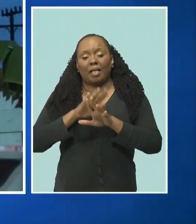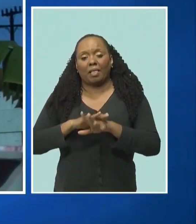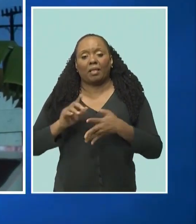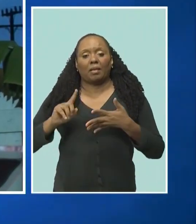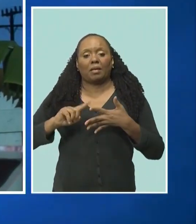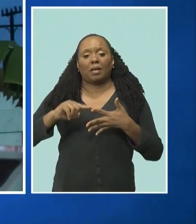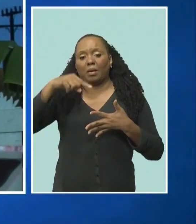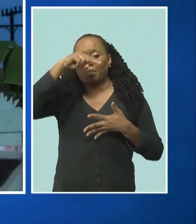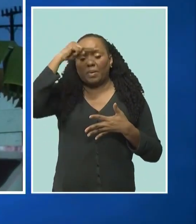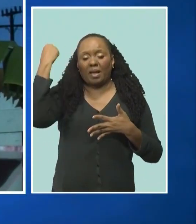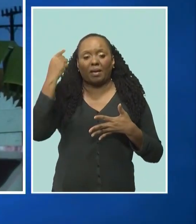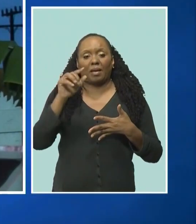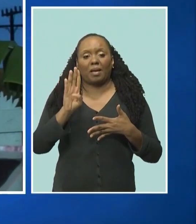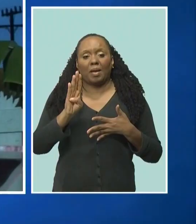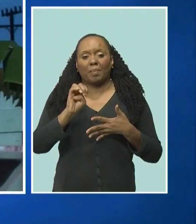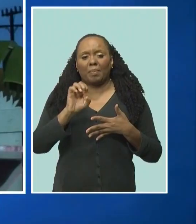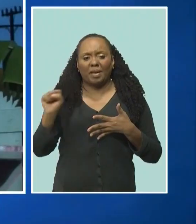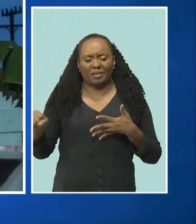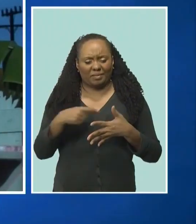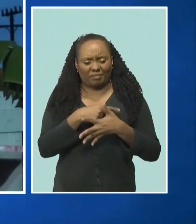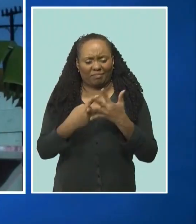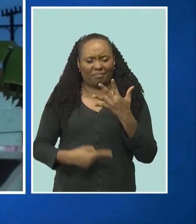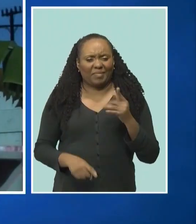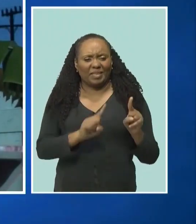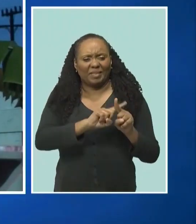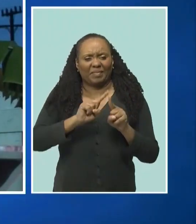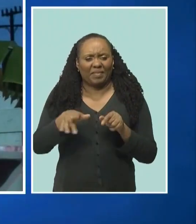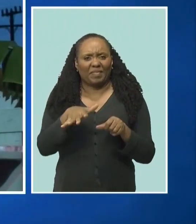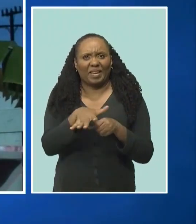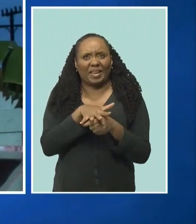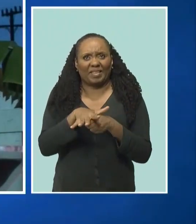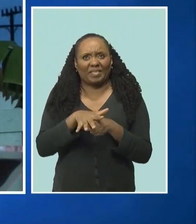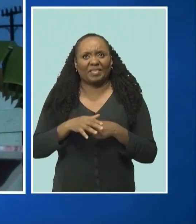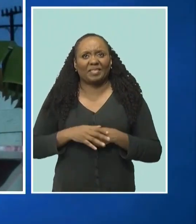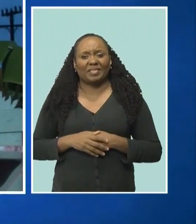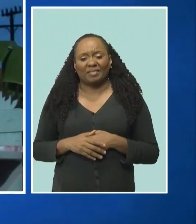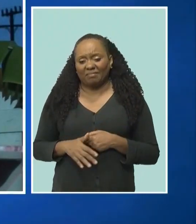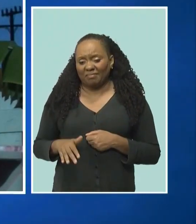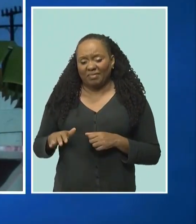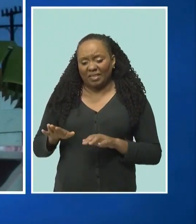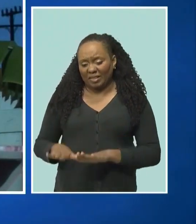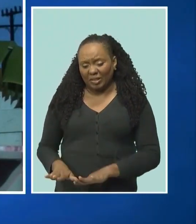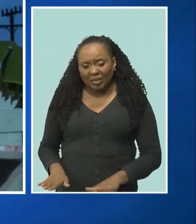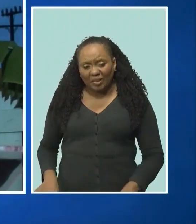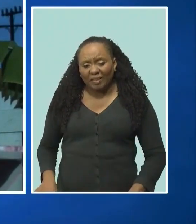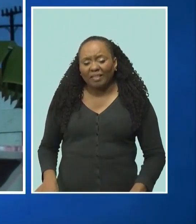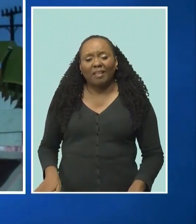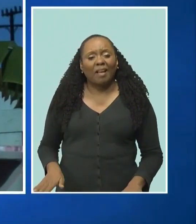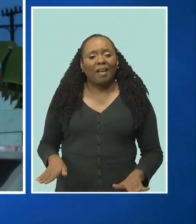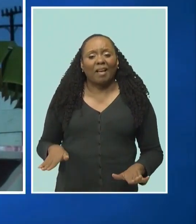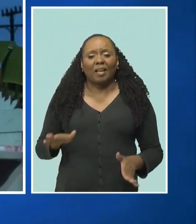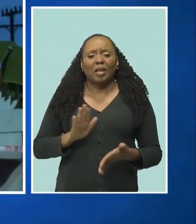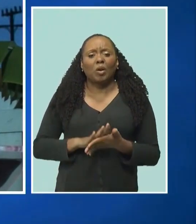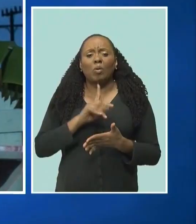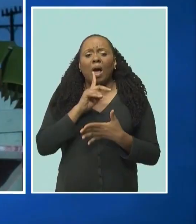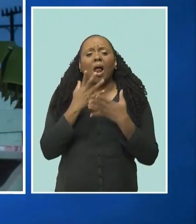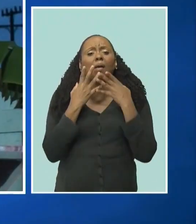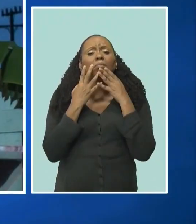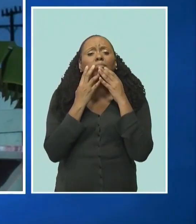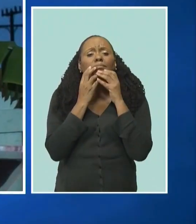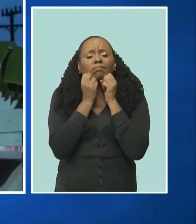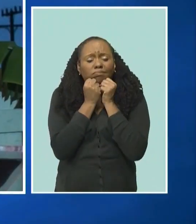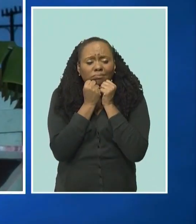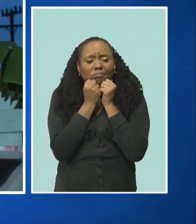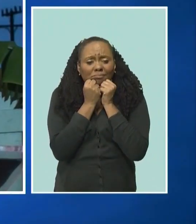service to these people. The little ones you send to us, they are precious, and we want to maintain